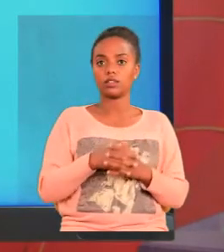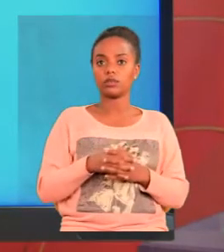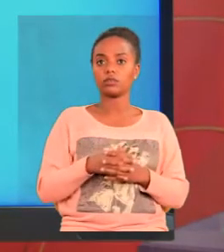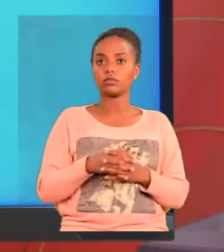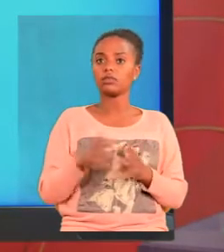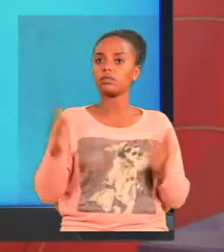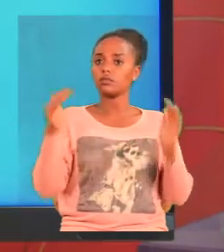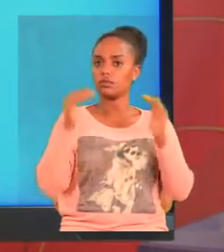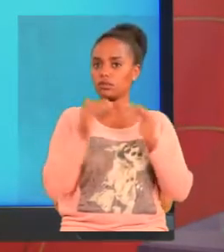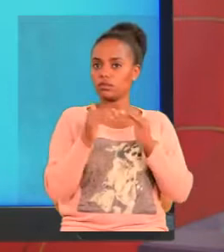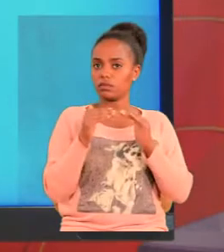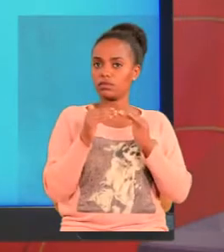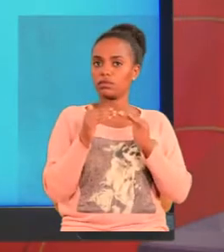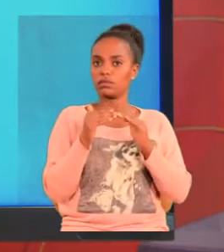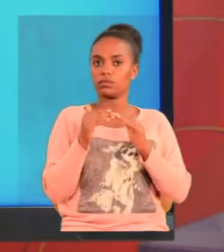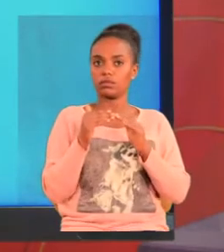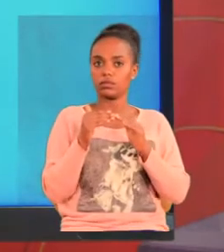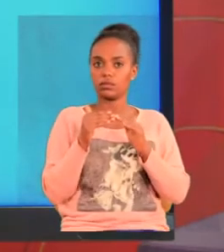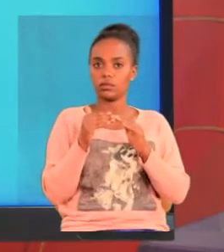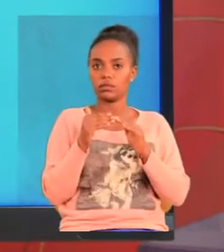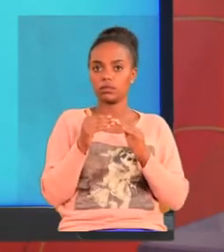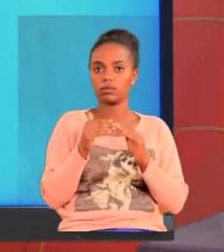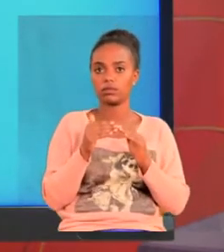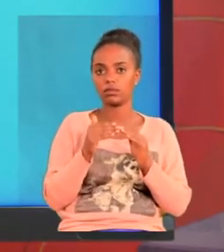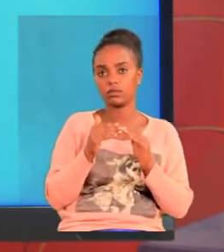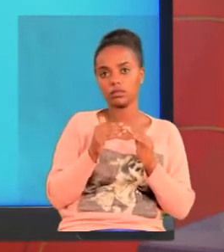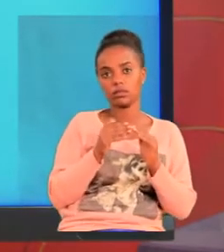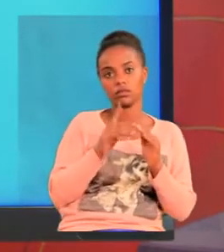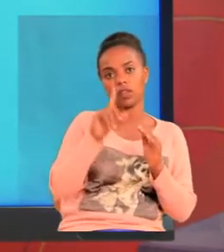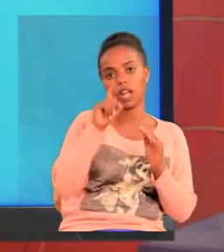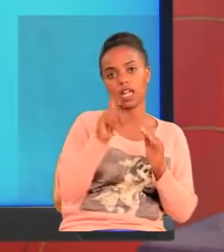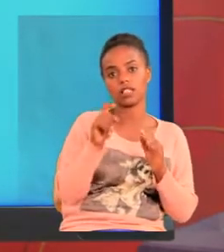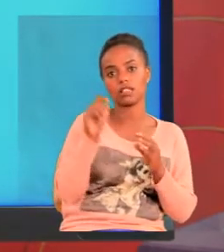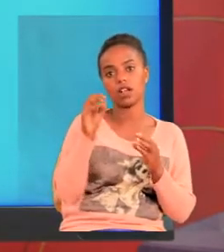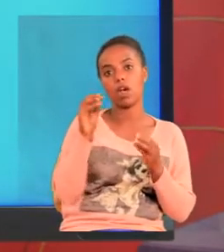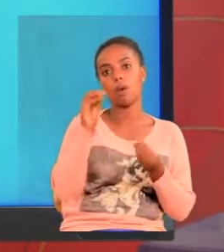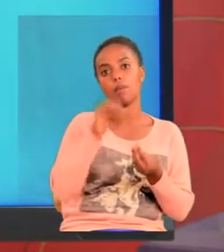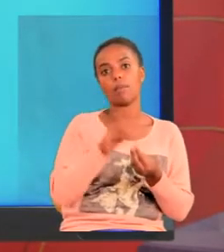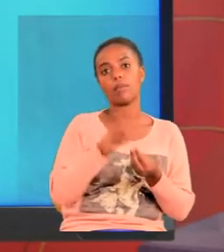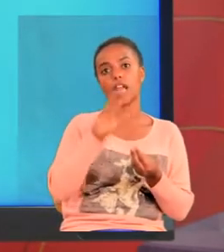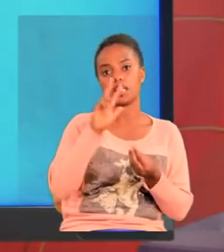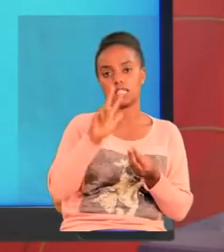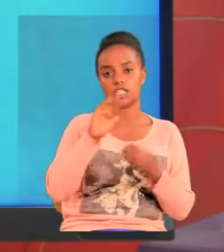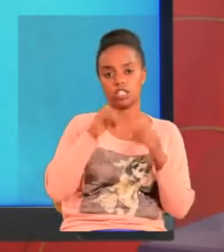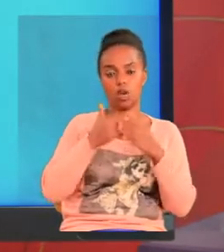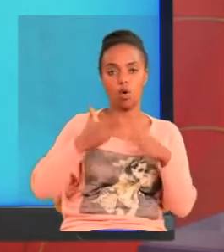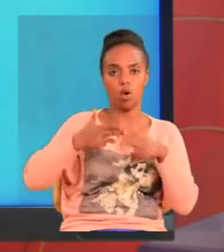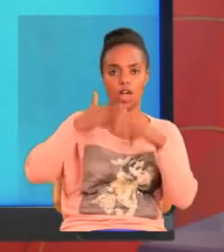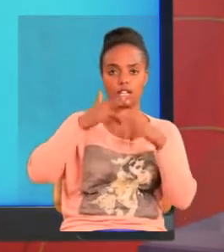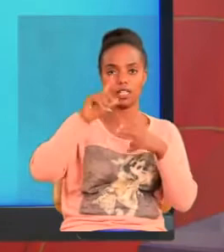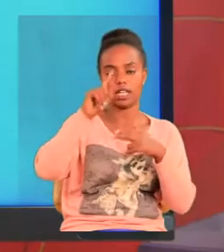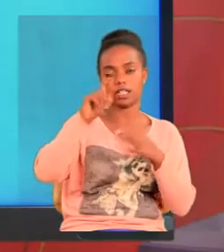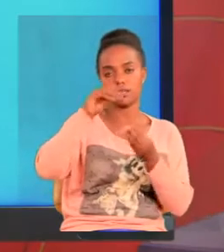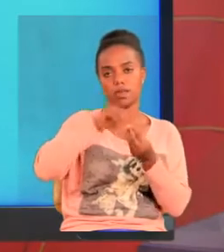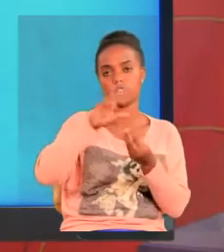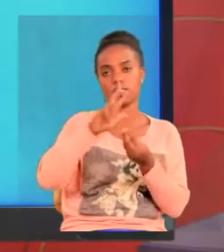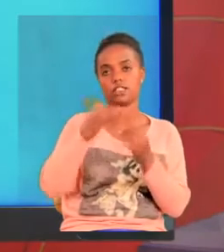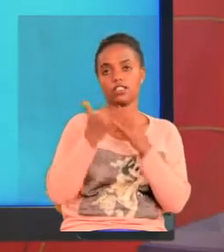is equal to, it is x plus 3, this is the whole height of the building, x plus 3 divided by